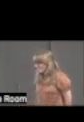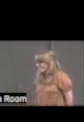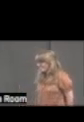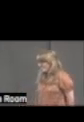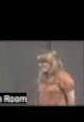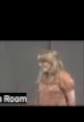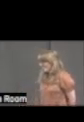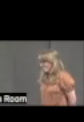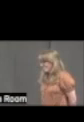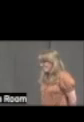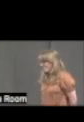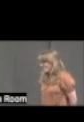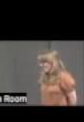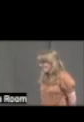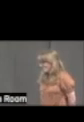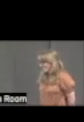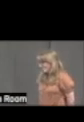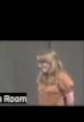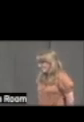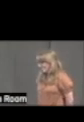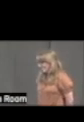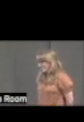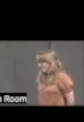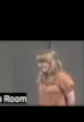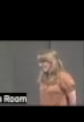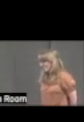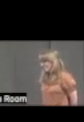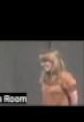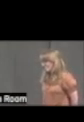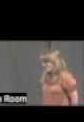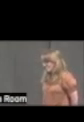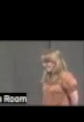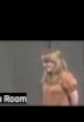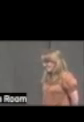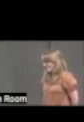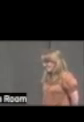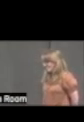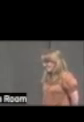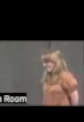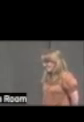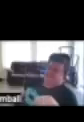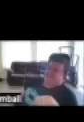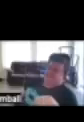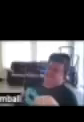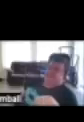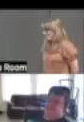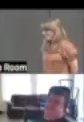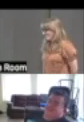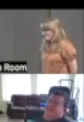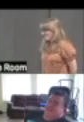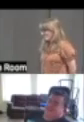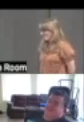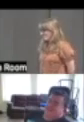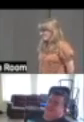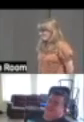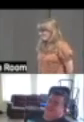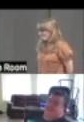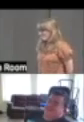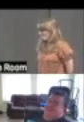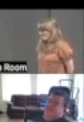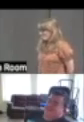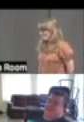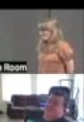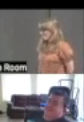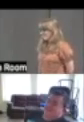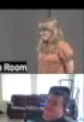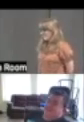a member of the Portland Humanists for over 15 years now, and I can honestly say that I saw visuals and